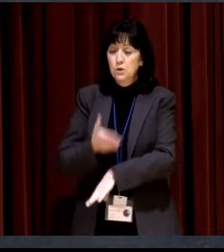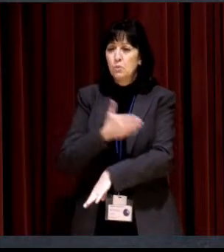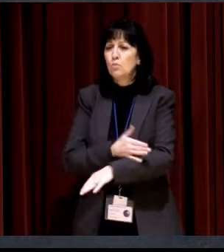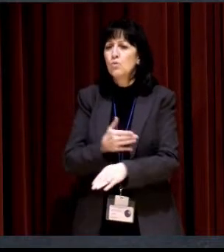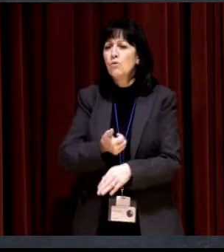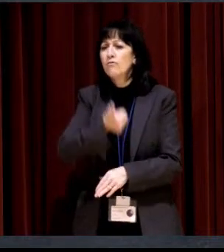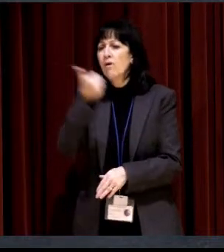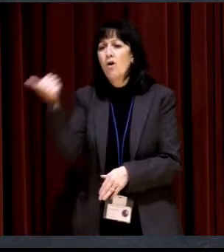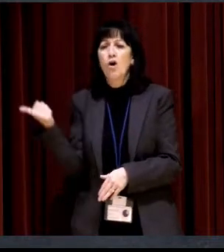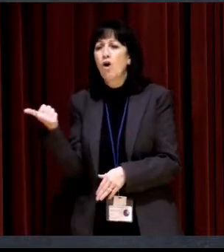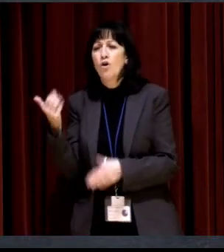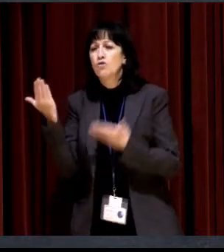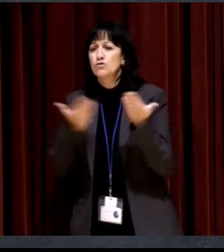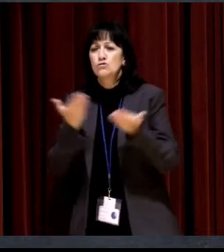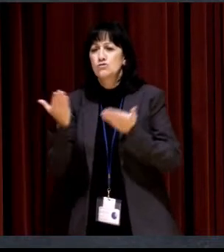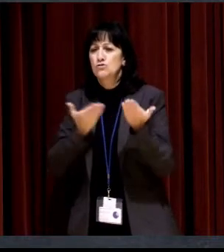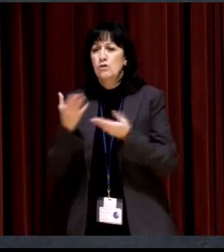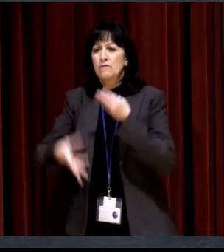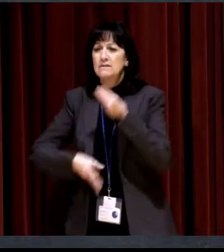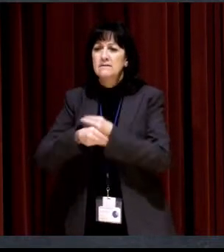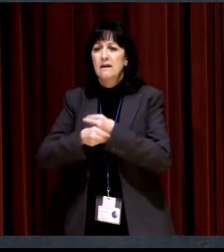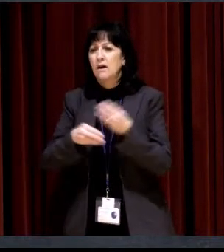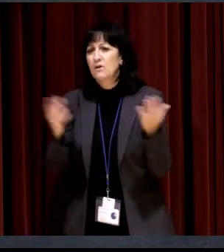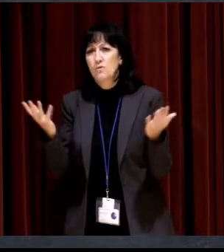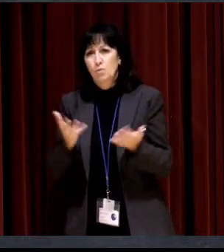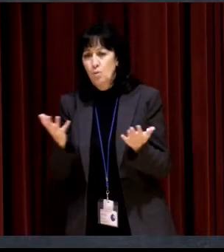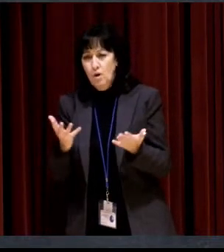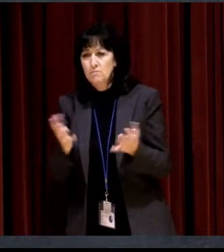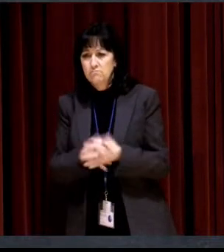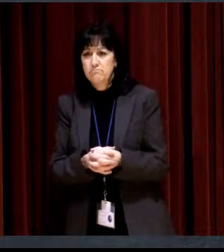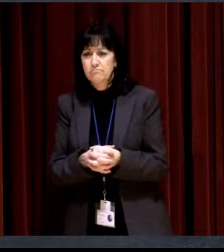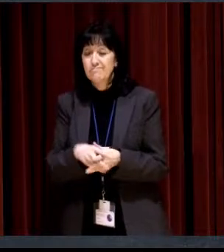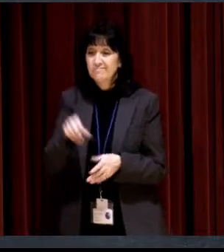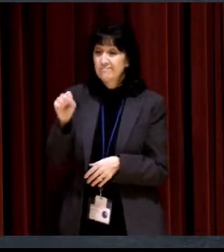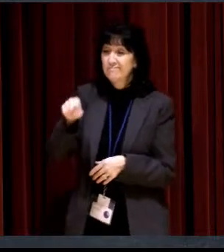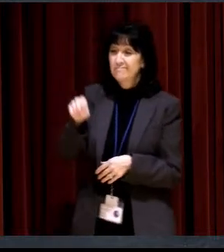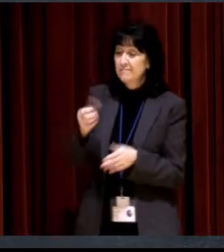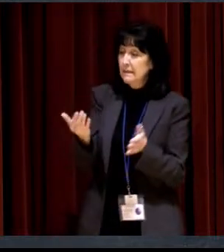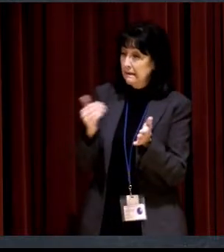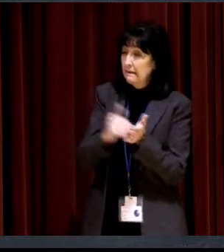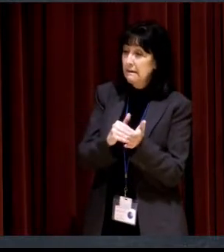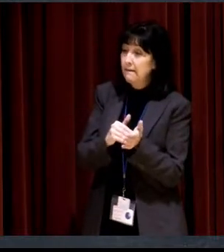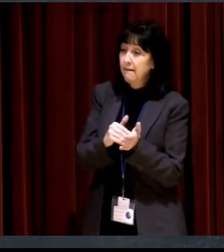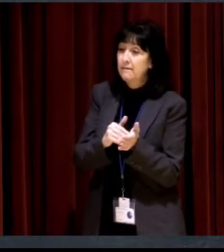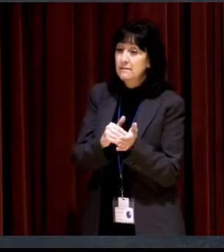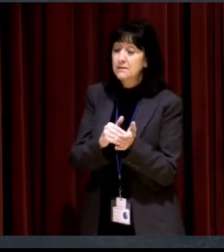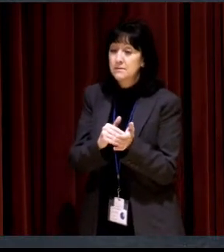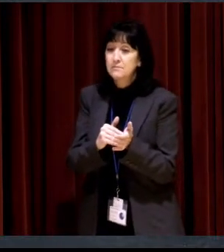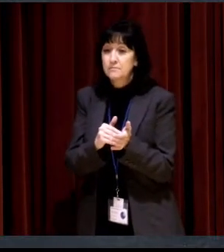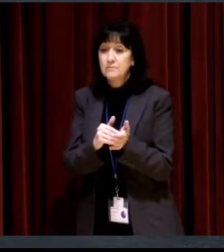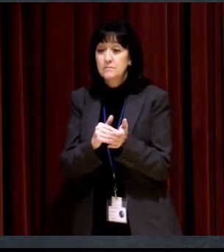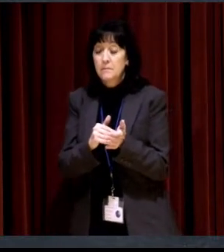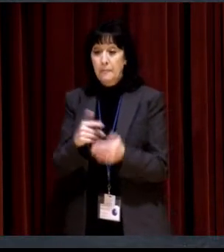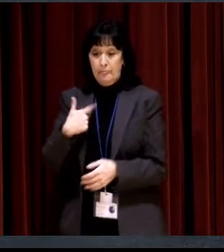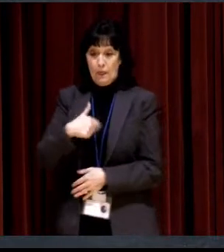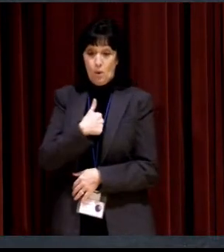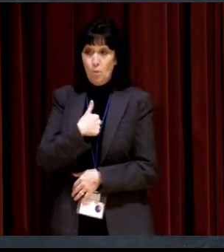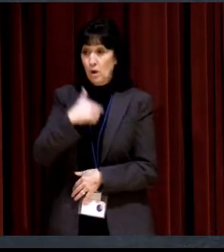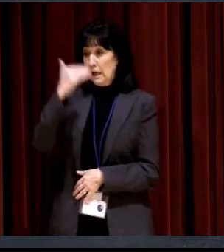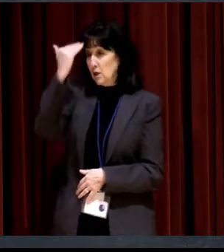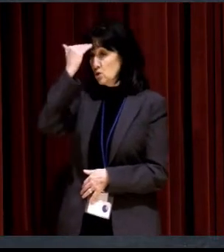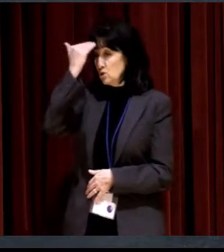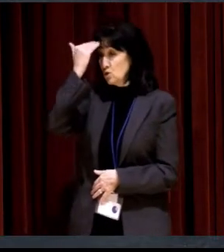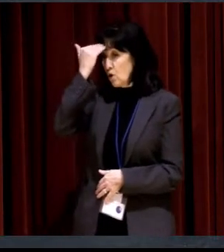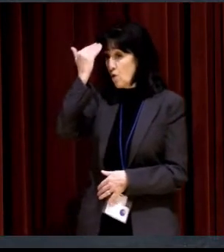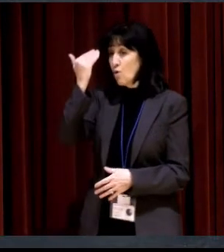Well, again, all I can relate to is what we are doing now in our MOU with Christina, some of the